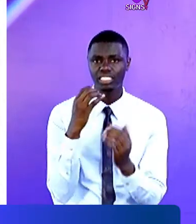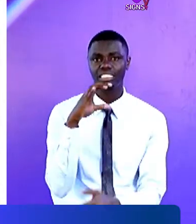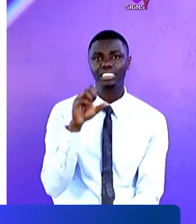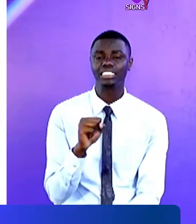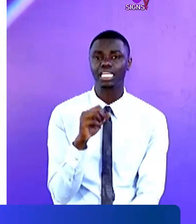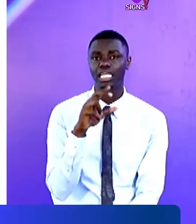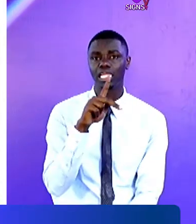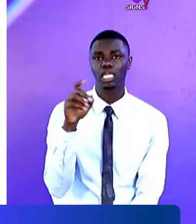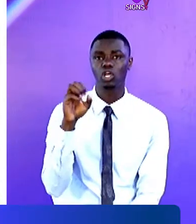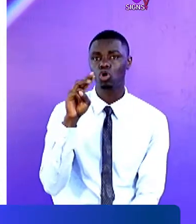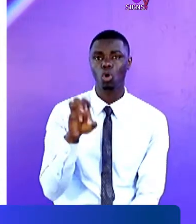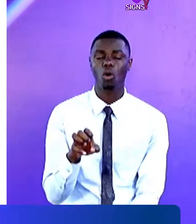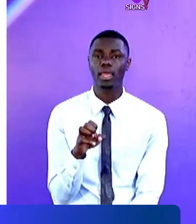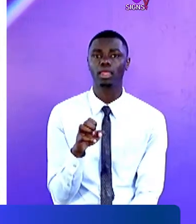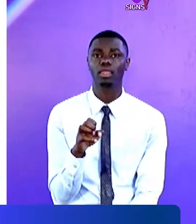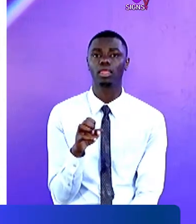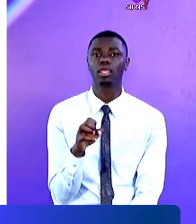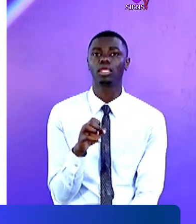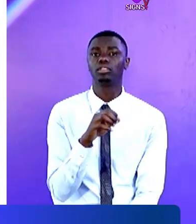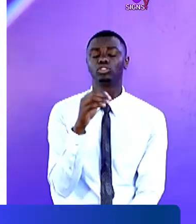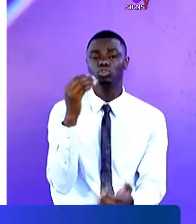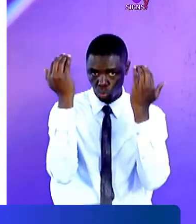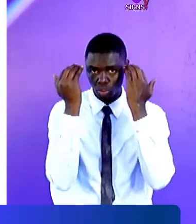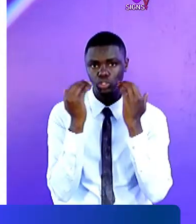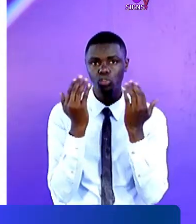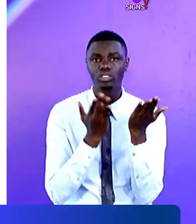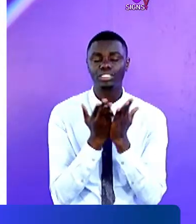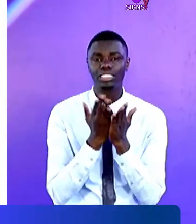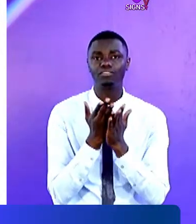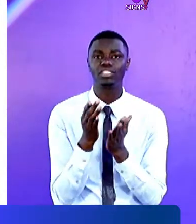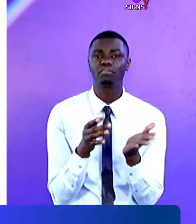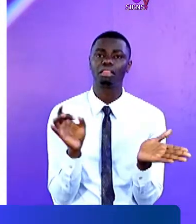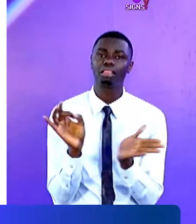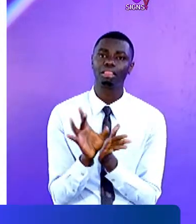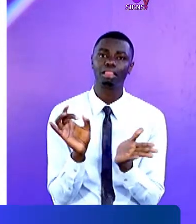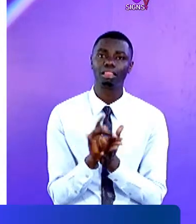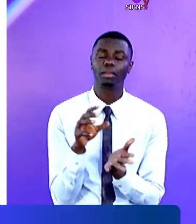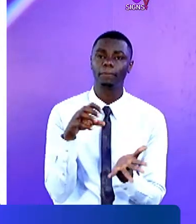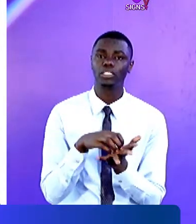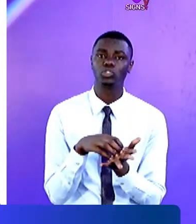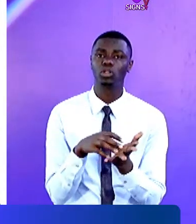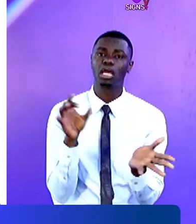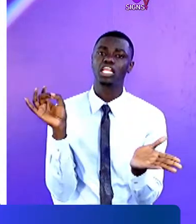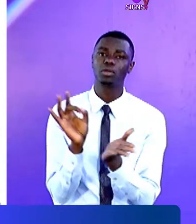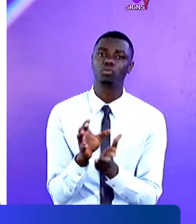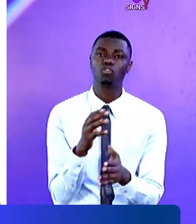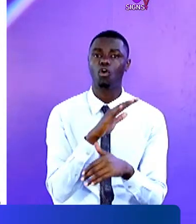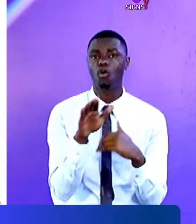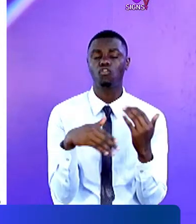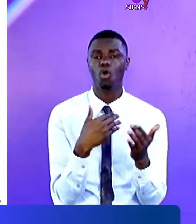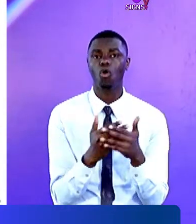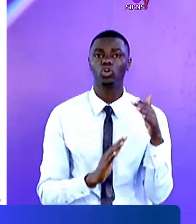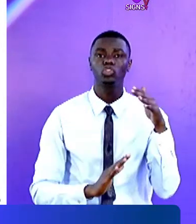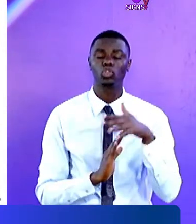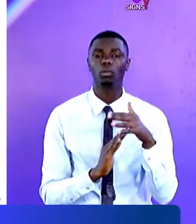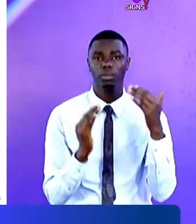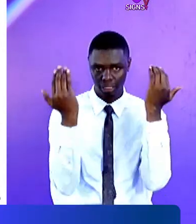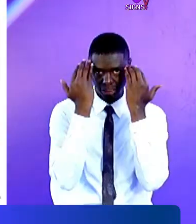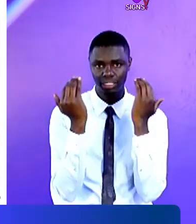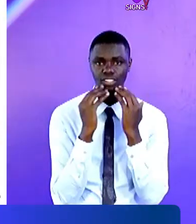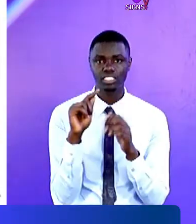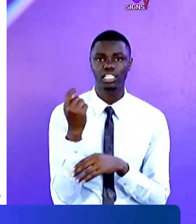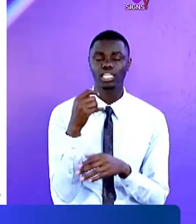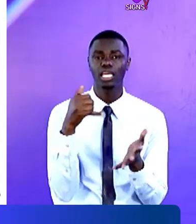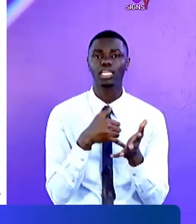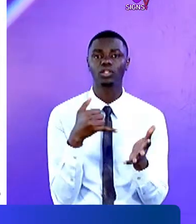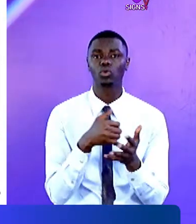top judges off the hook. The Judicial Service Commission has dismissed petition seeking the removal of all Supreme Court judges, including Chief